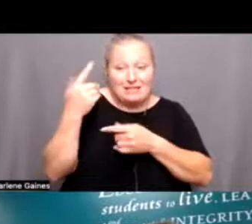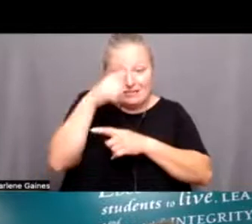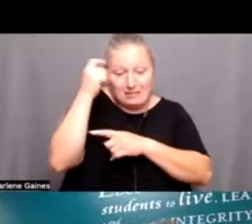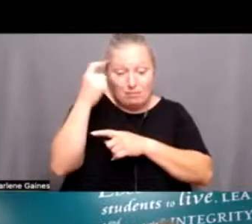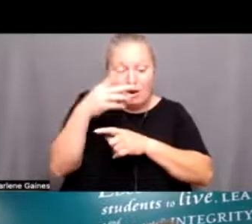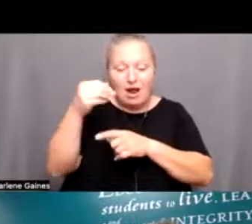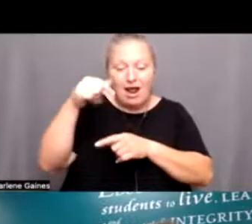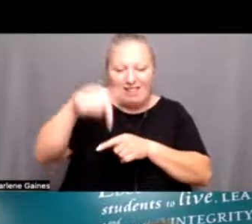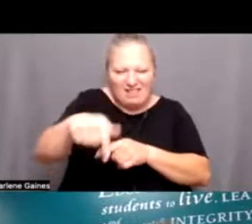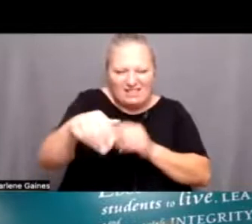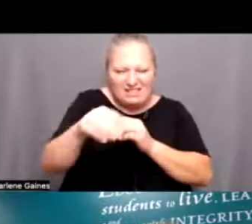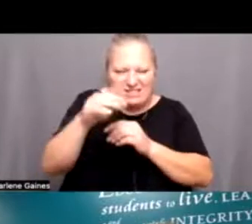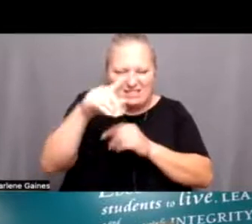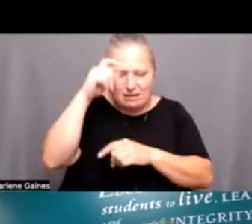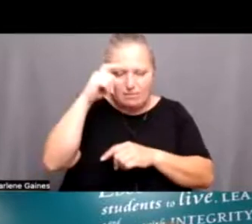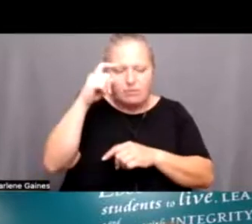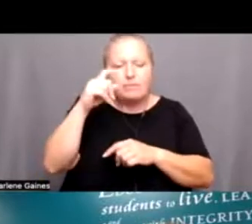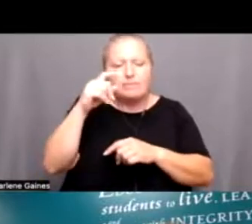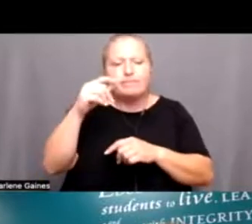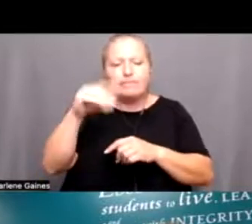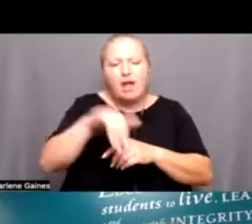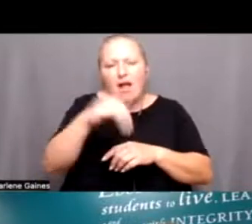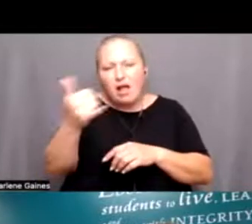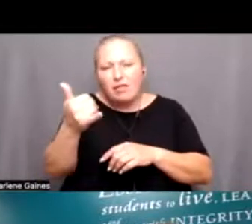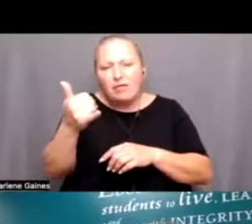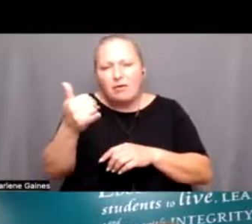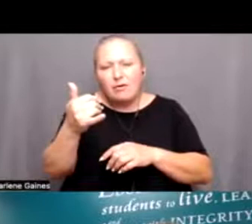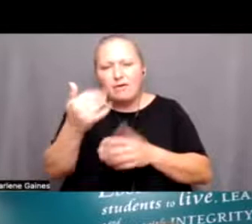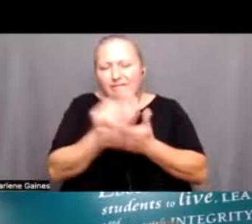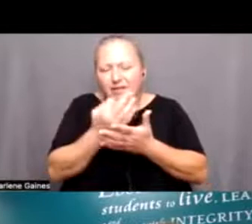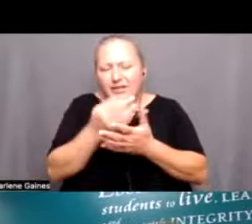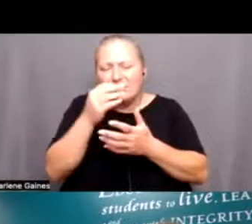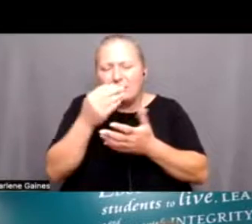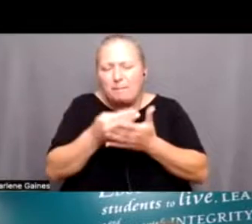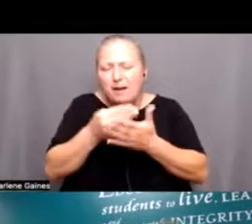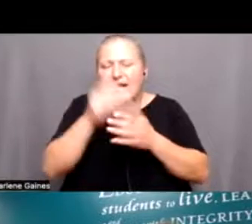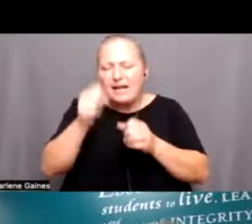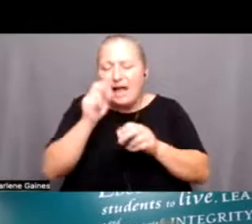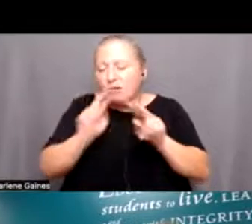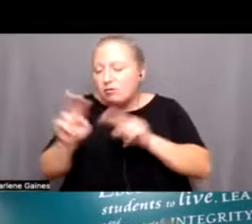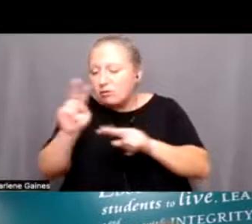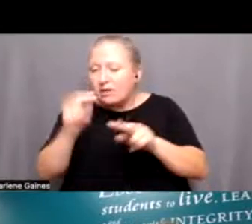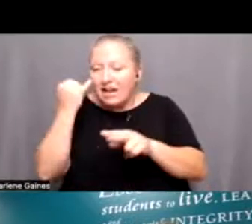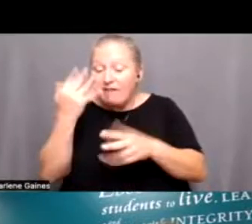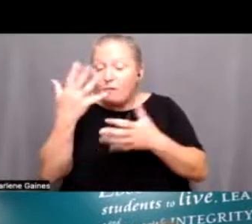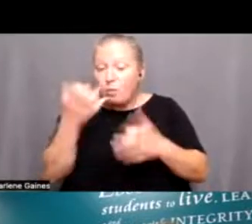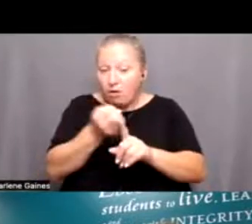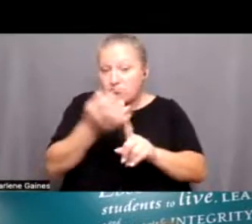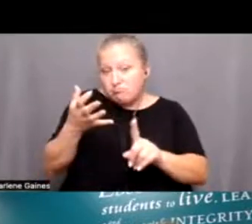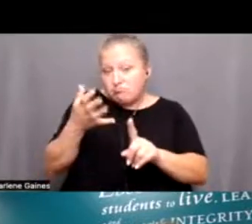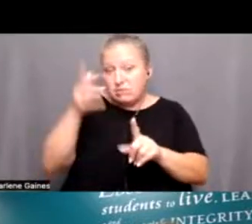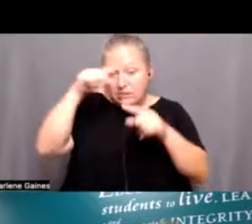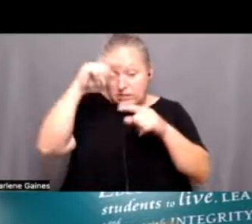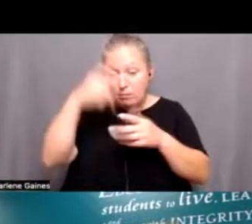summer. There are other ESSER funds that we can look at if we want to continue to have this expanded summer